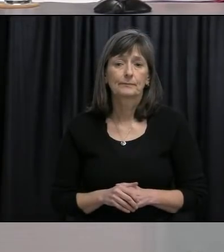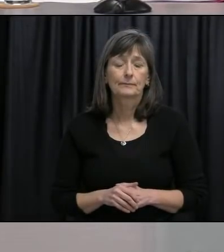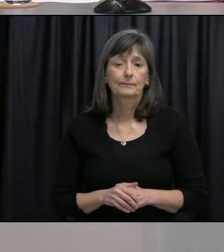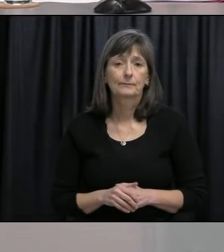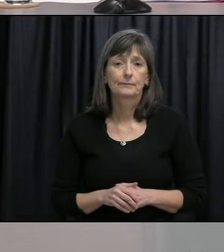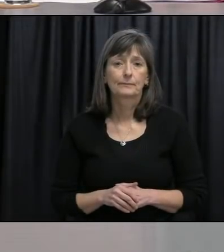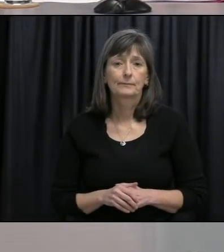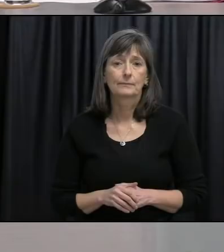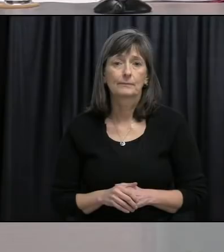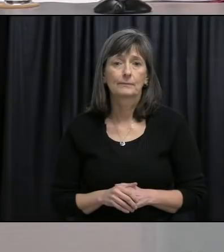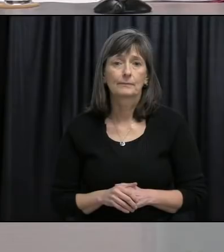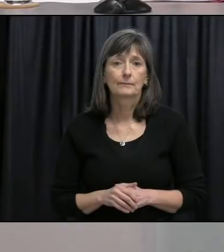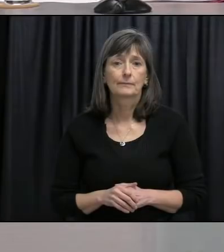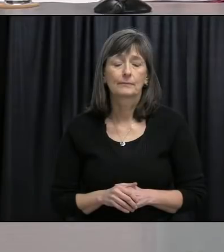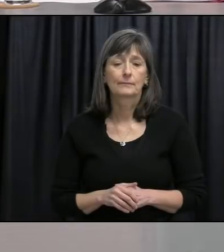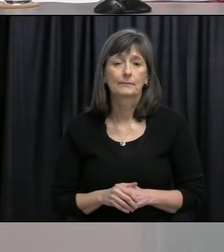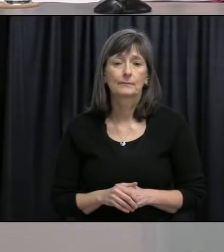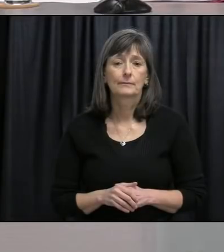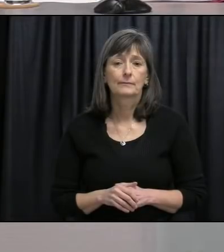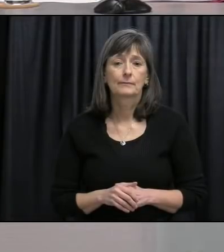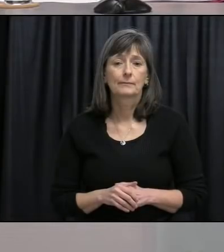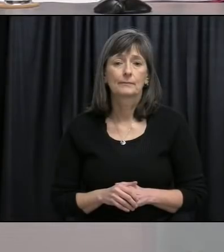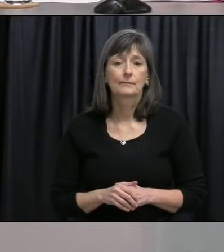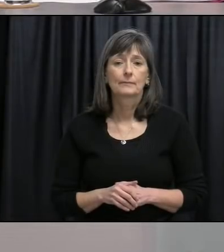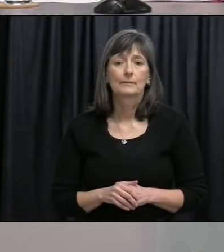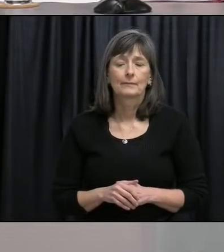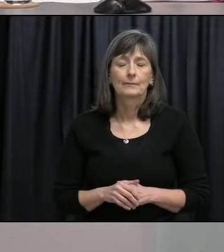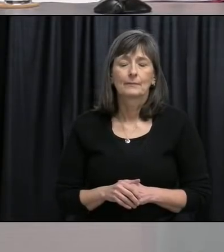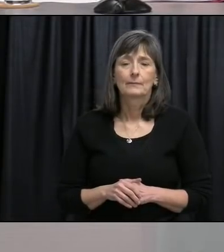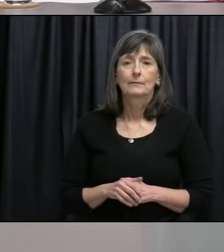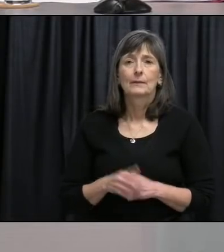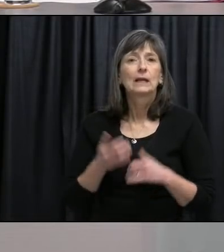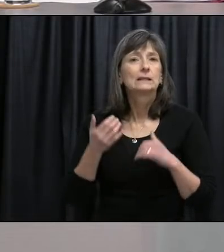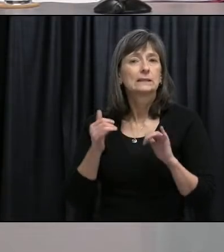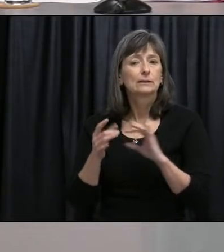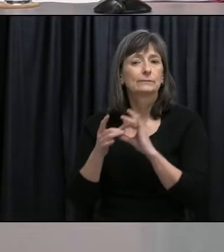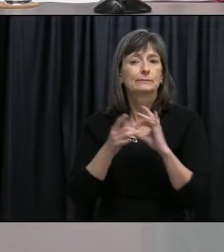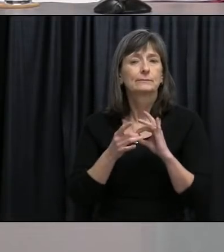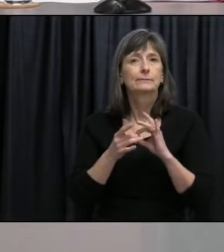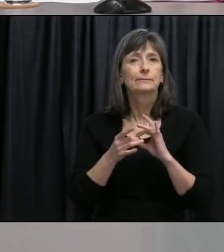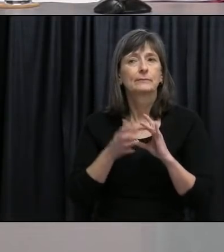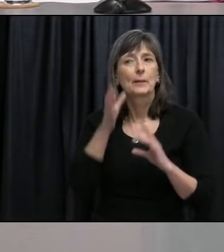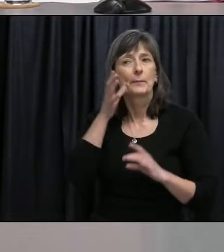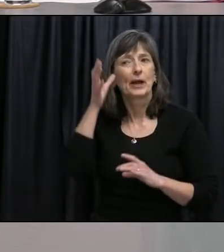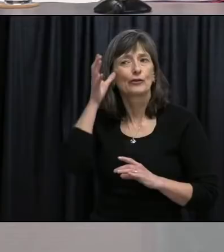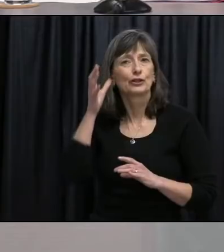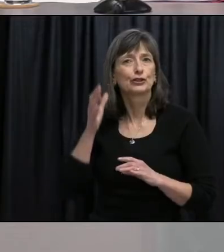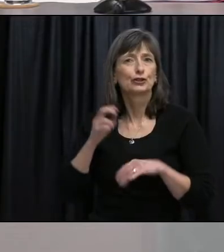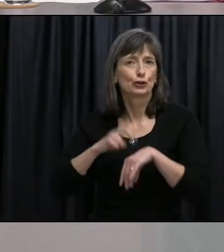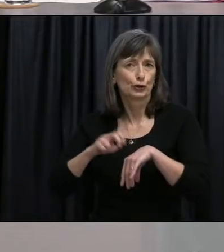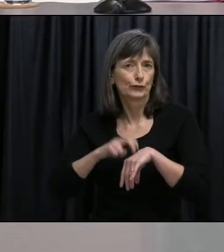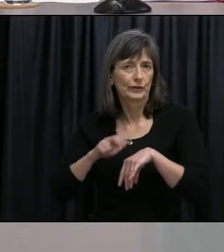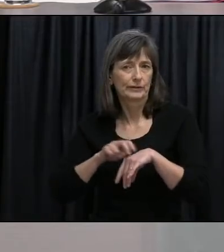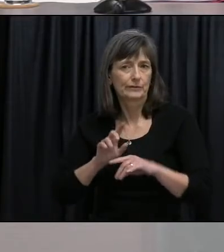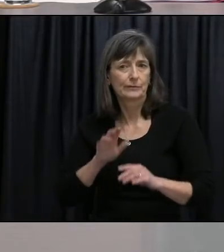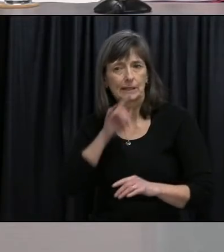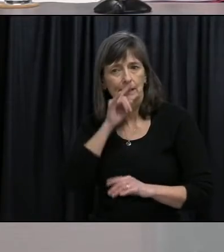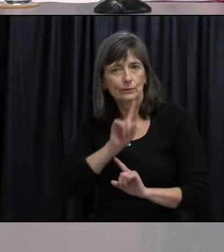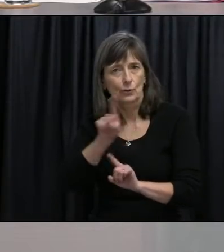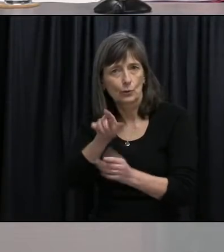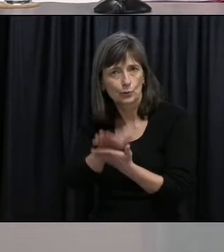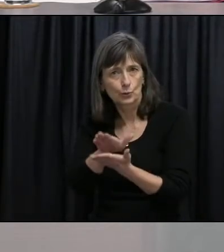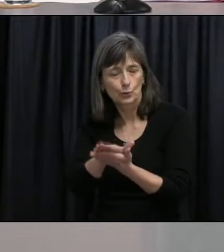Yes, just in terms of people's anxiety about school, I think you may have already answered this, but from the data that you've